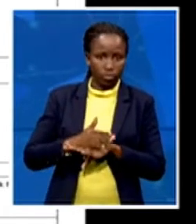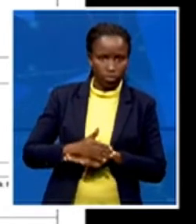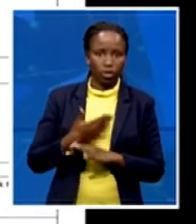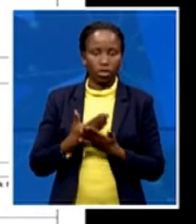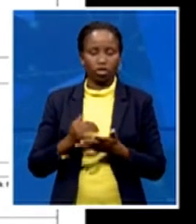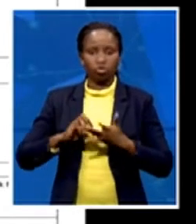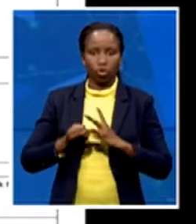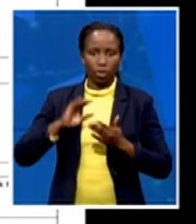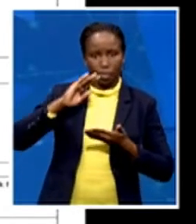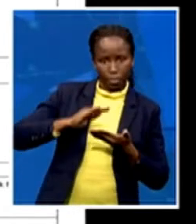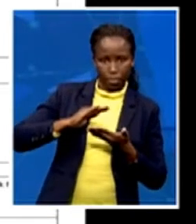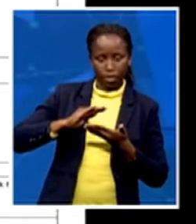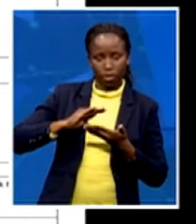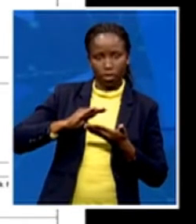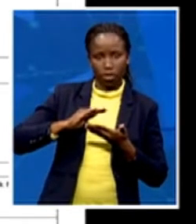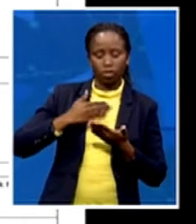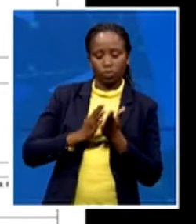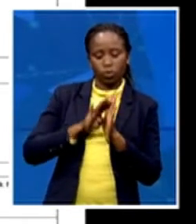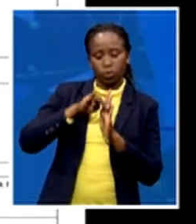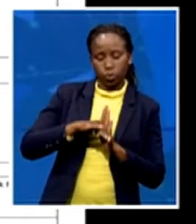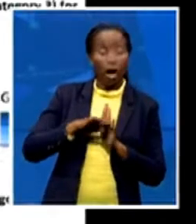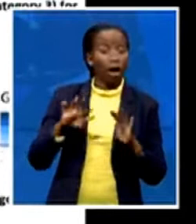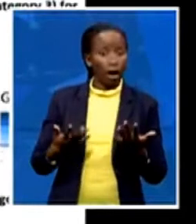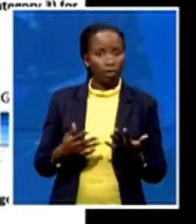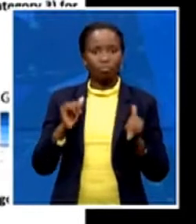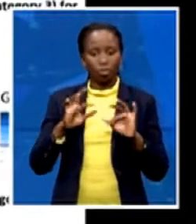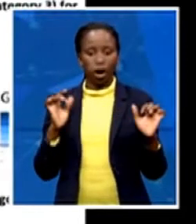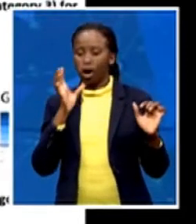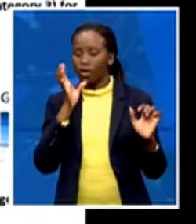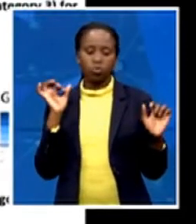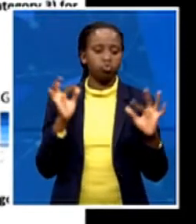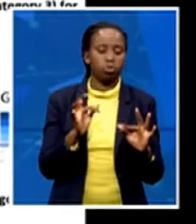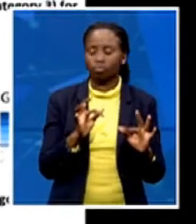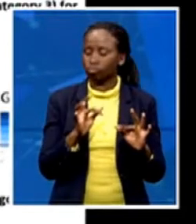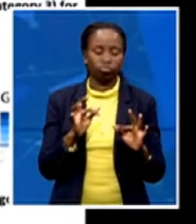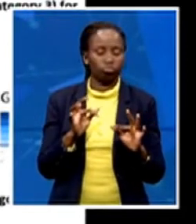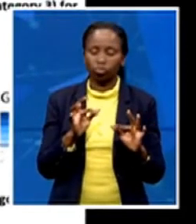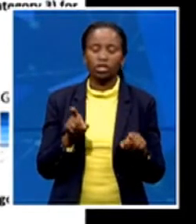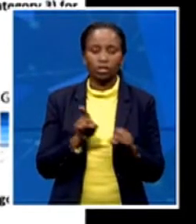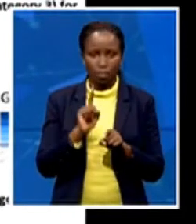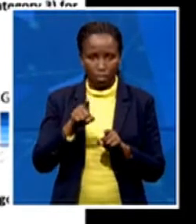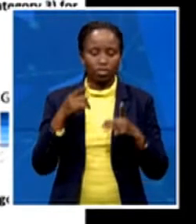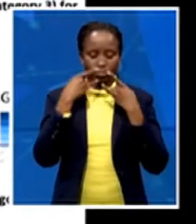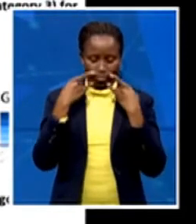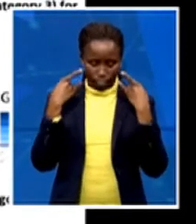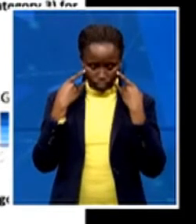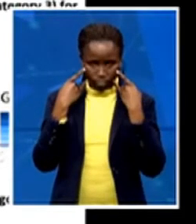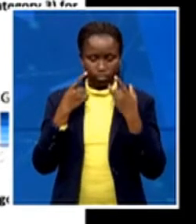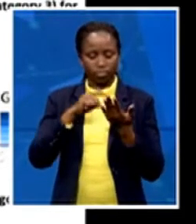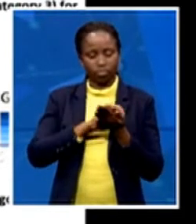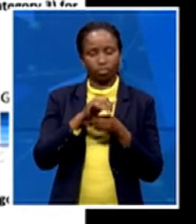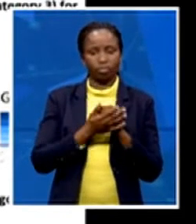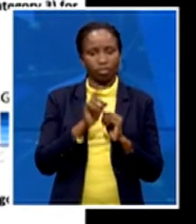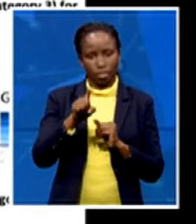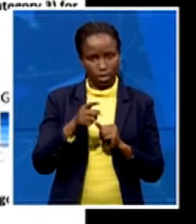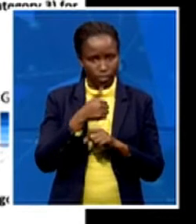gatherings and a very strong adherence to mask wearing and social distancing. Our triangulation with wastewater, which is done by the